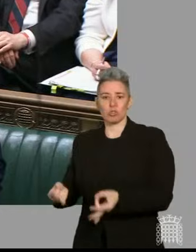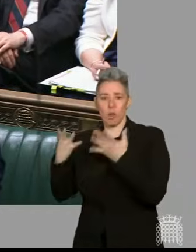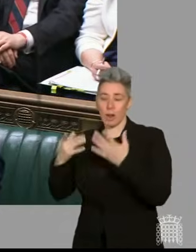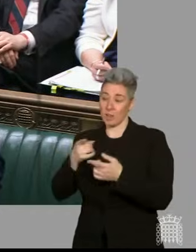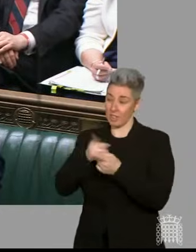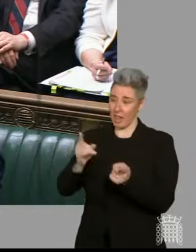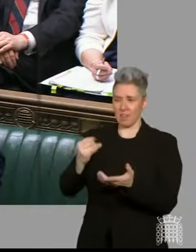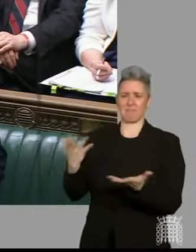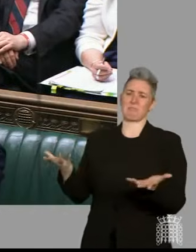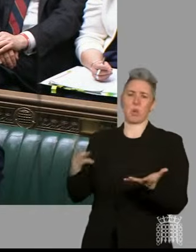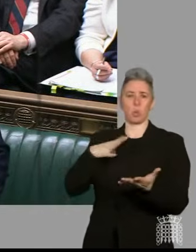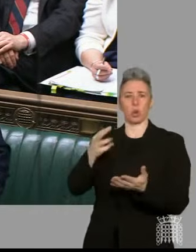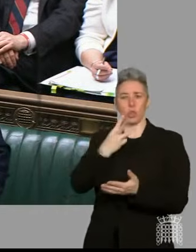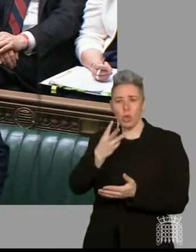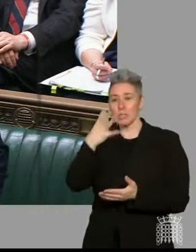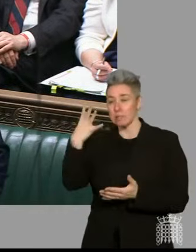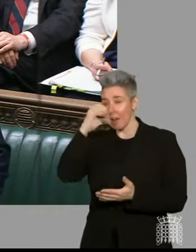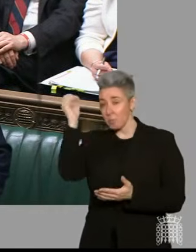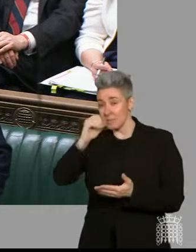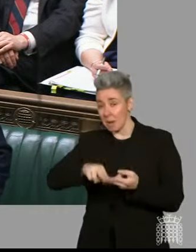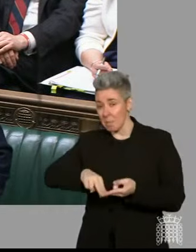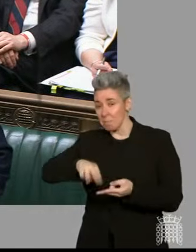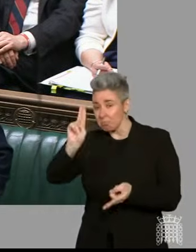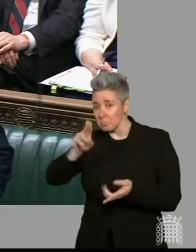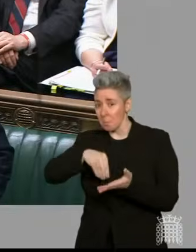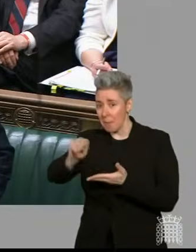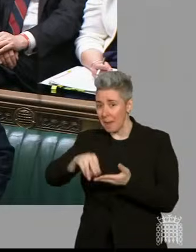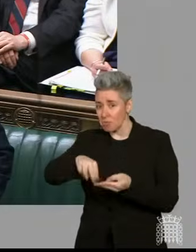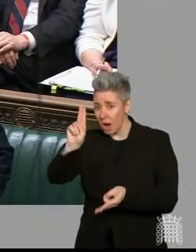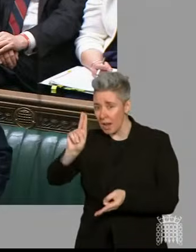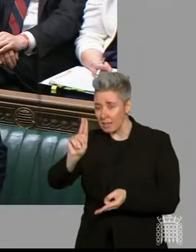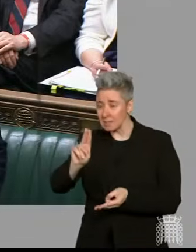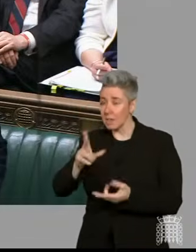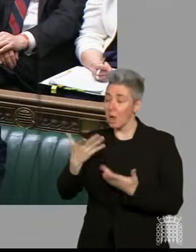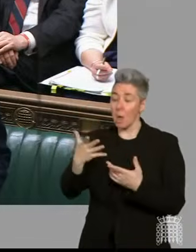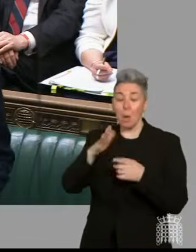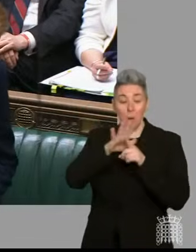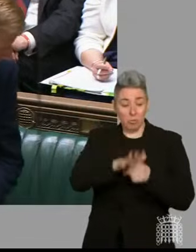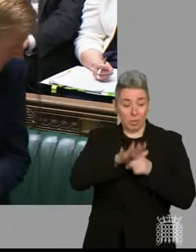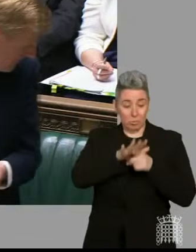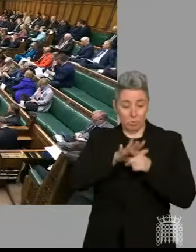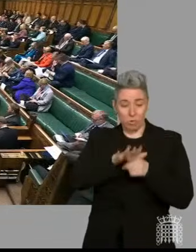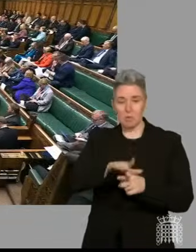those pressures, actually, A&E performance has improved in the past month.